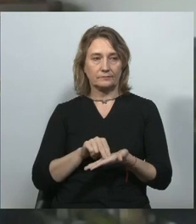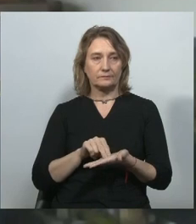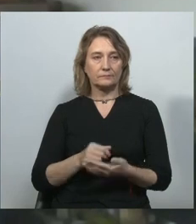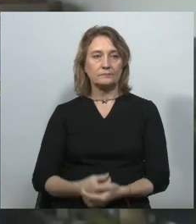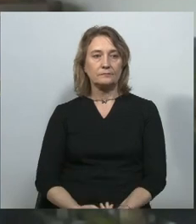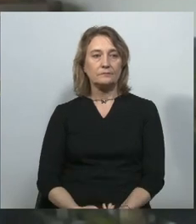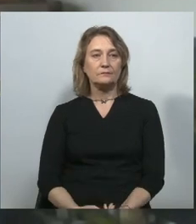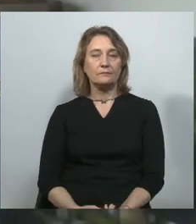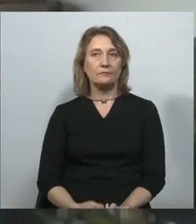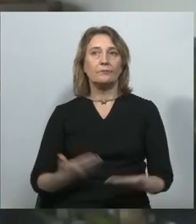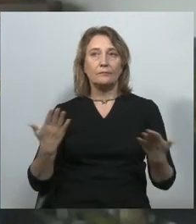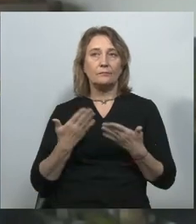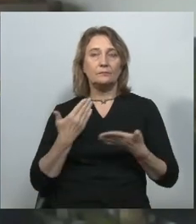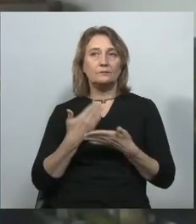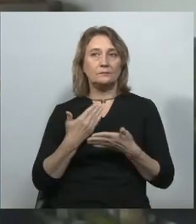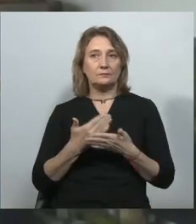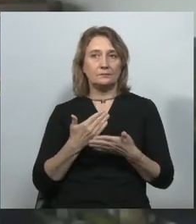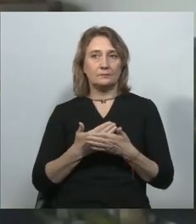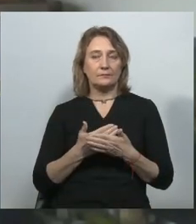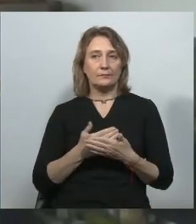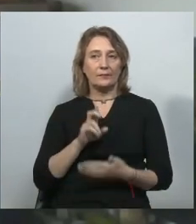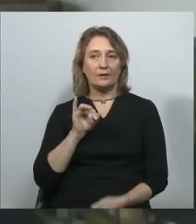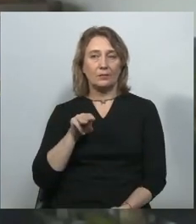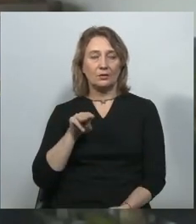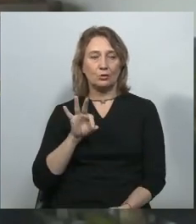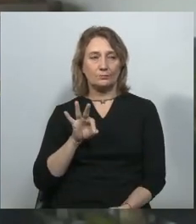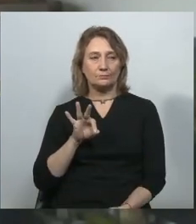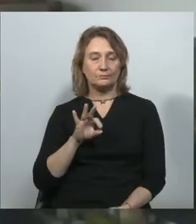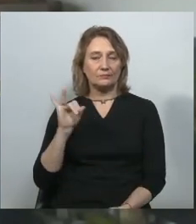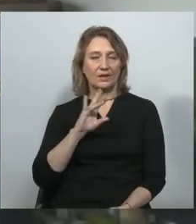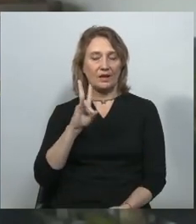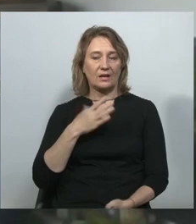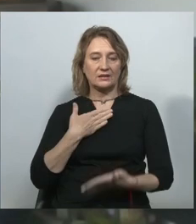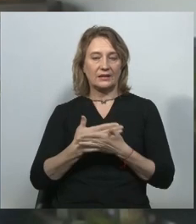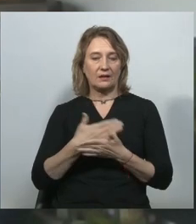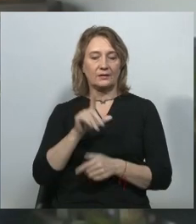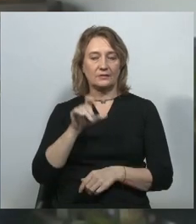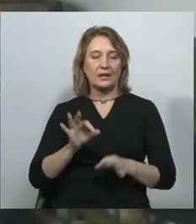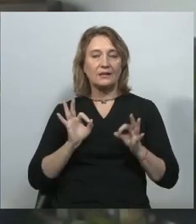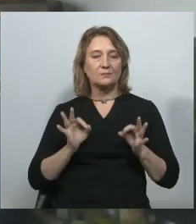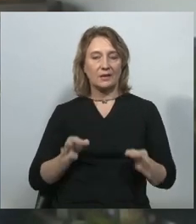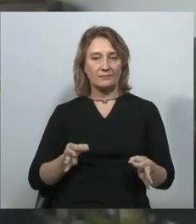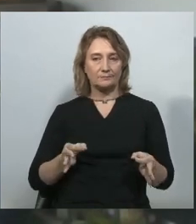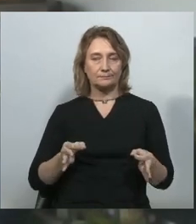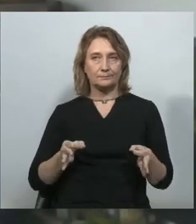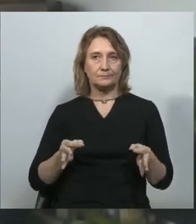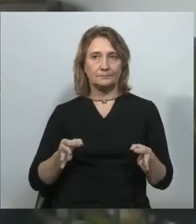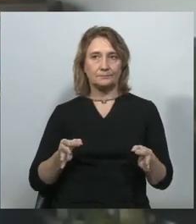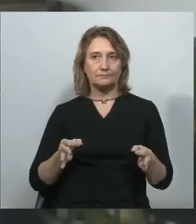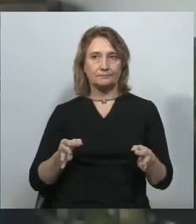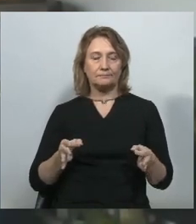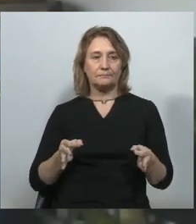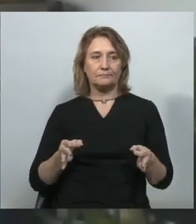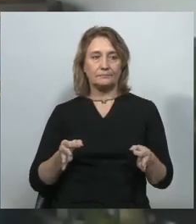supposedly a Iranian human rights activist, but actually it appears he was a creation of political